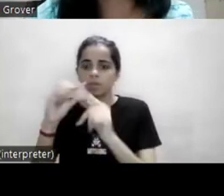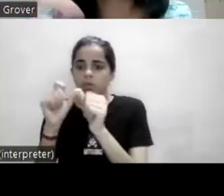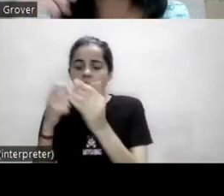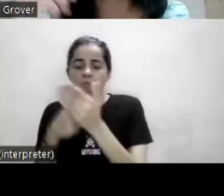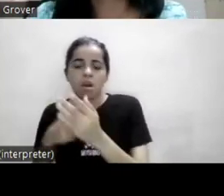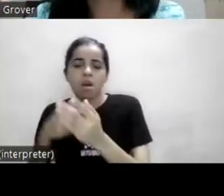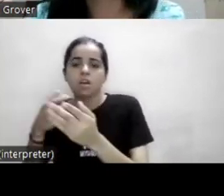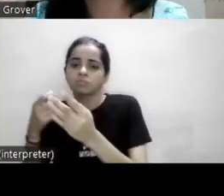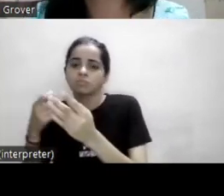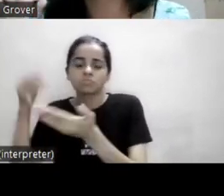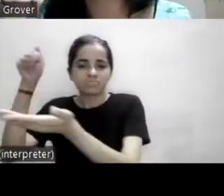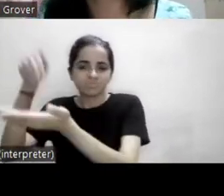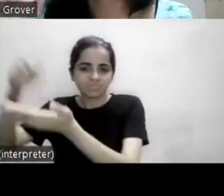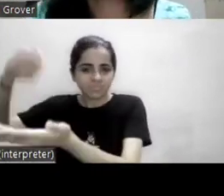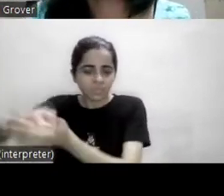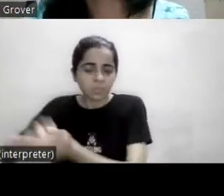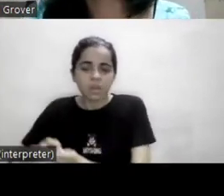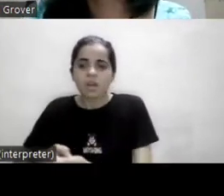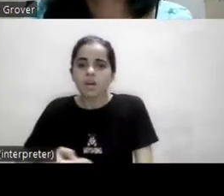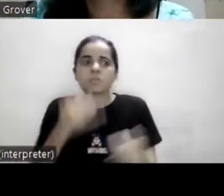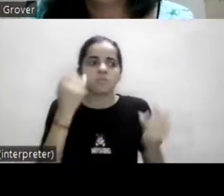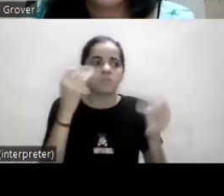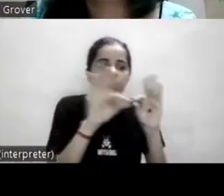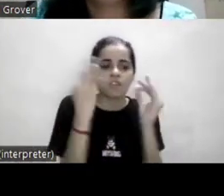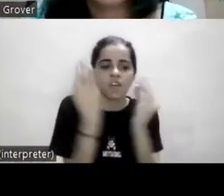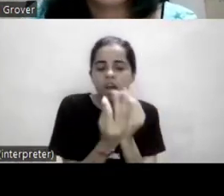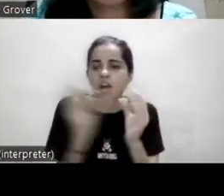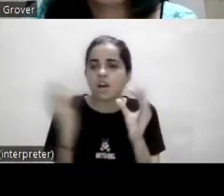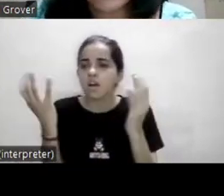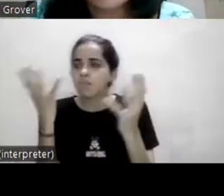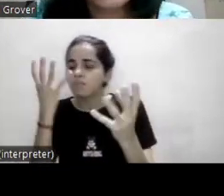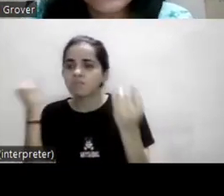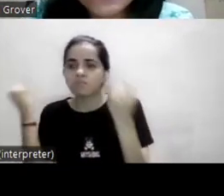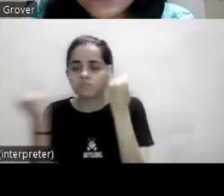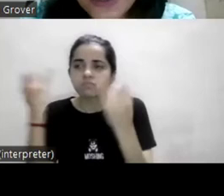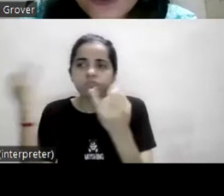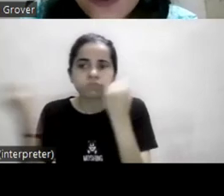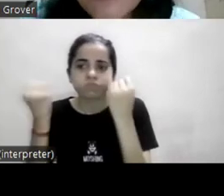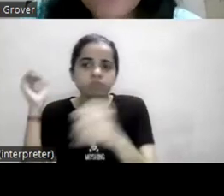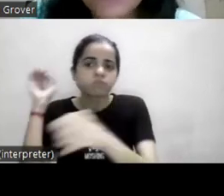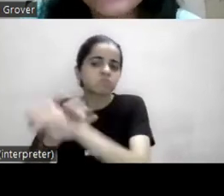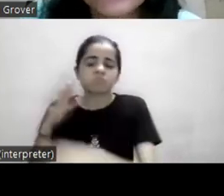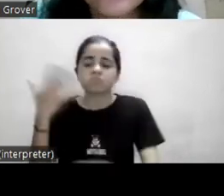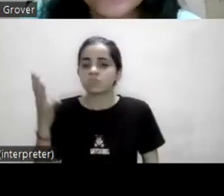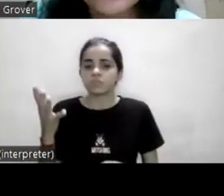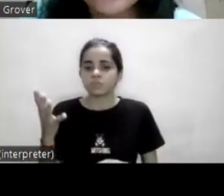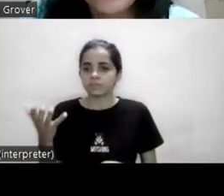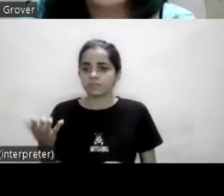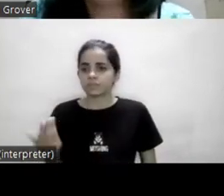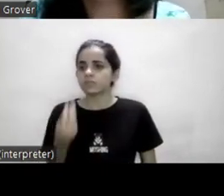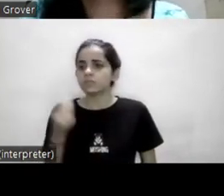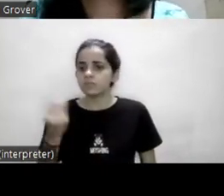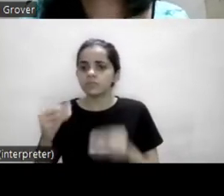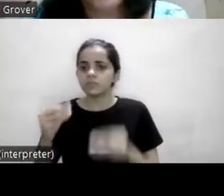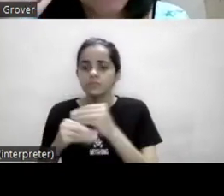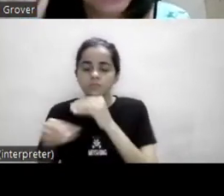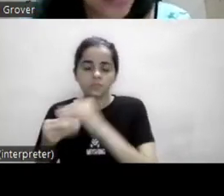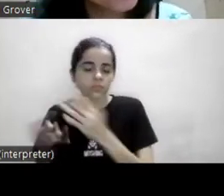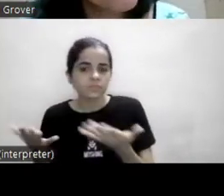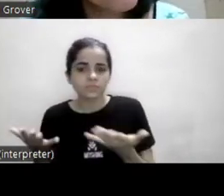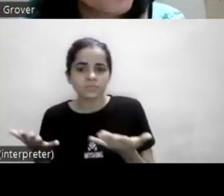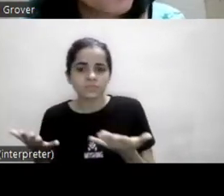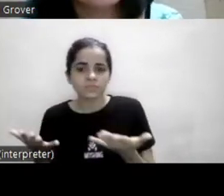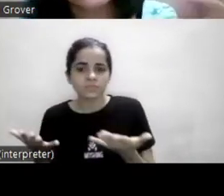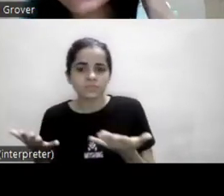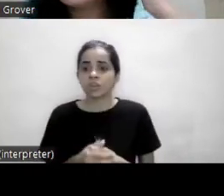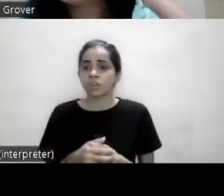So again, you know, you see these characters being misfit, and there is no space given. But how